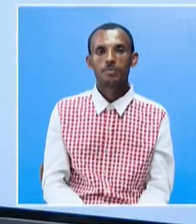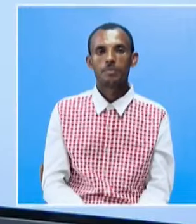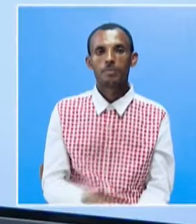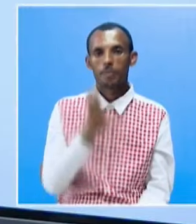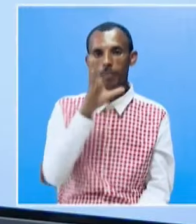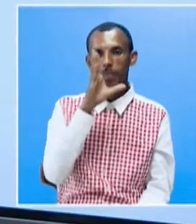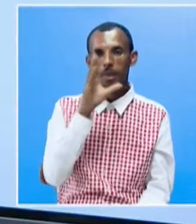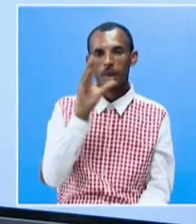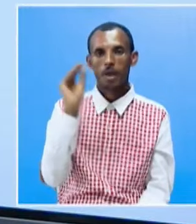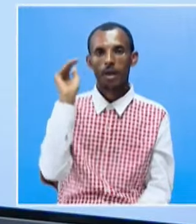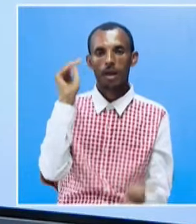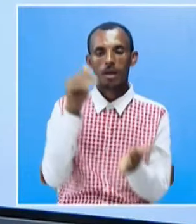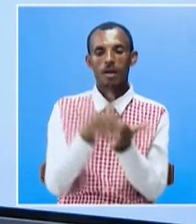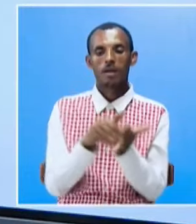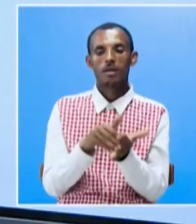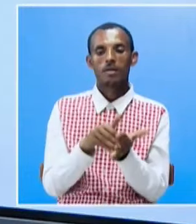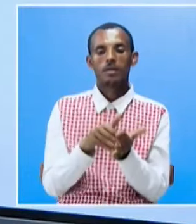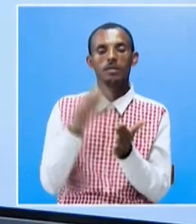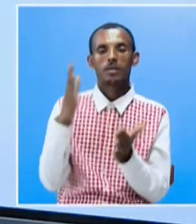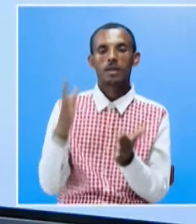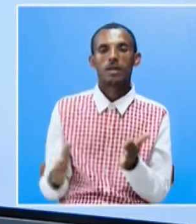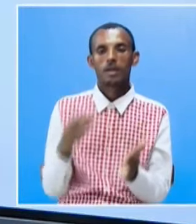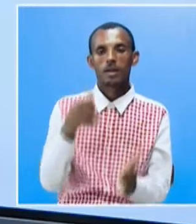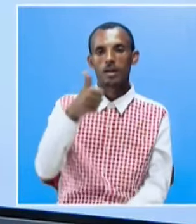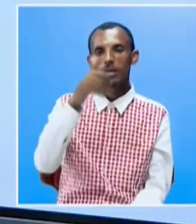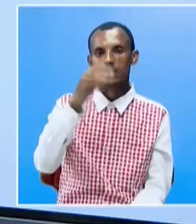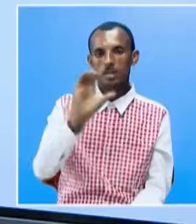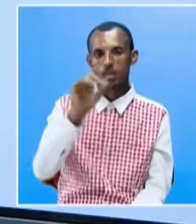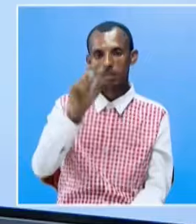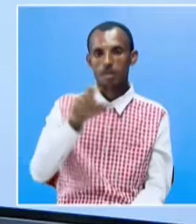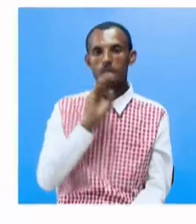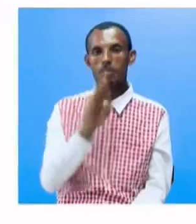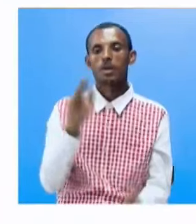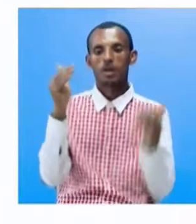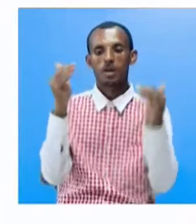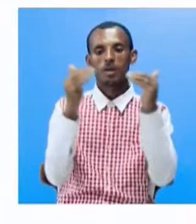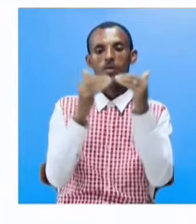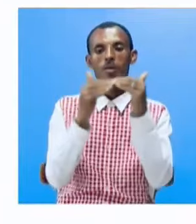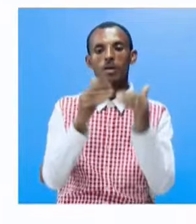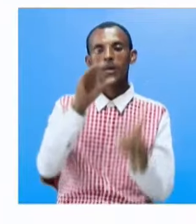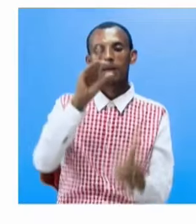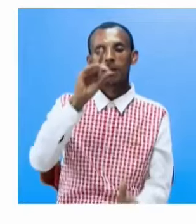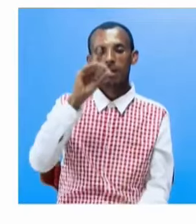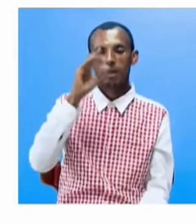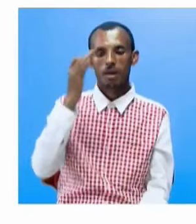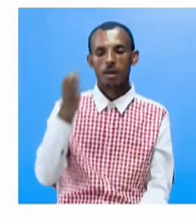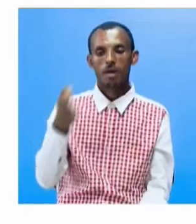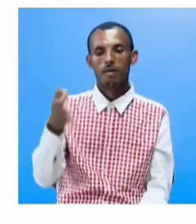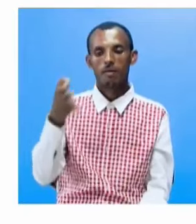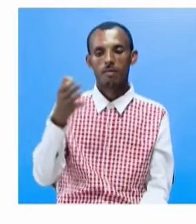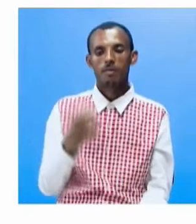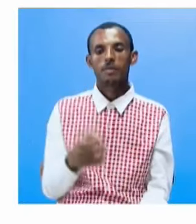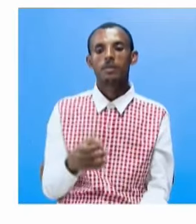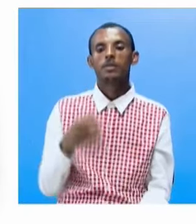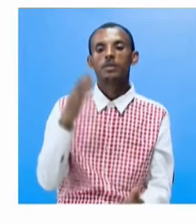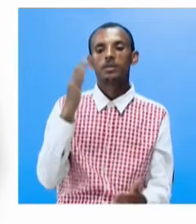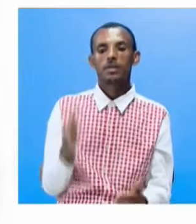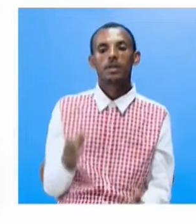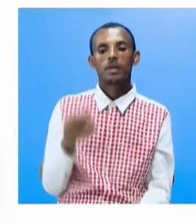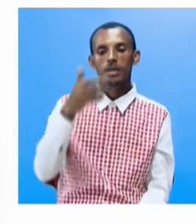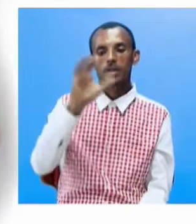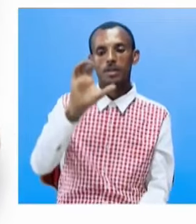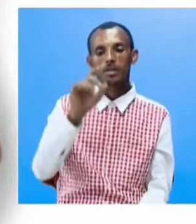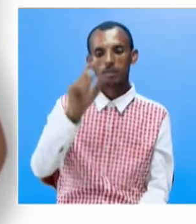And again, side AC must congruent to DF. Side AC must